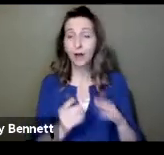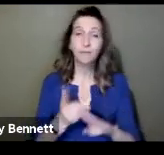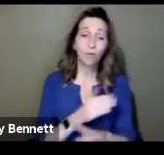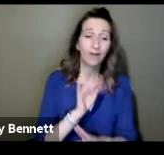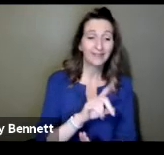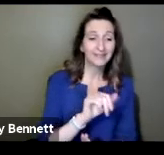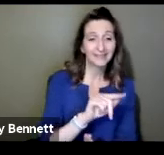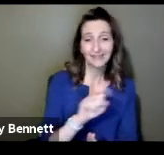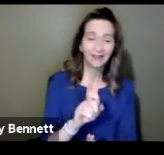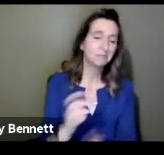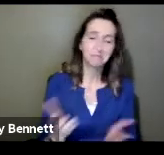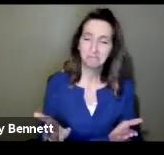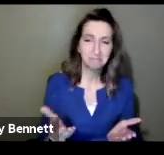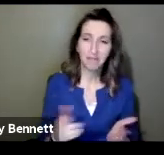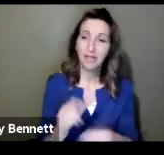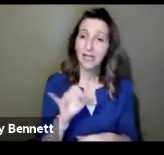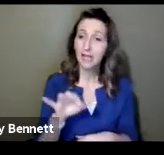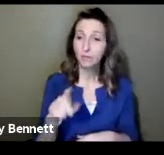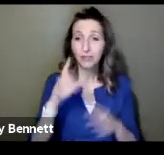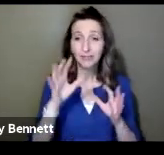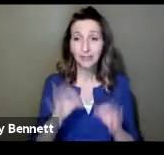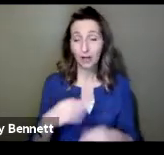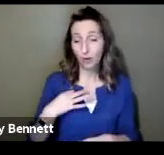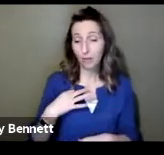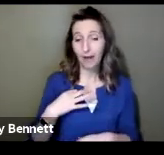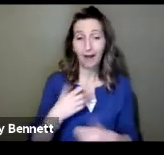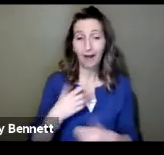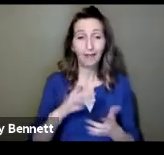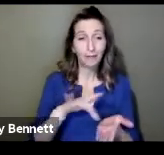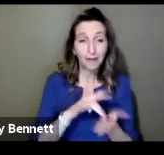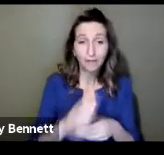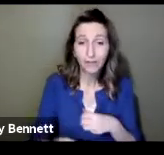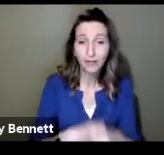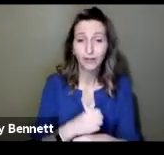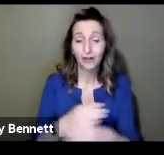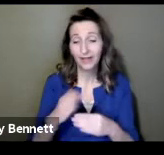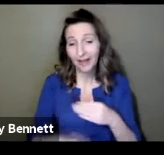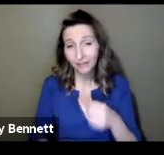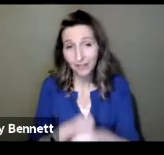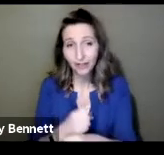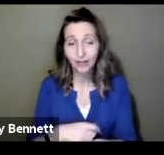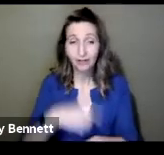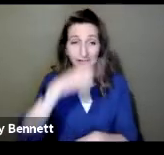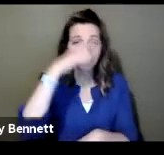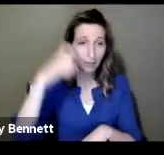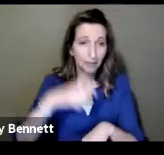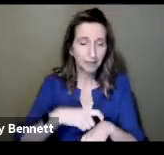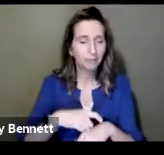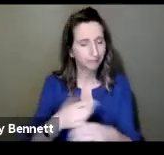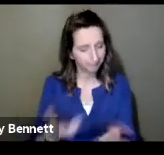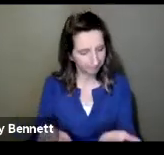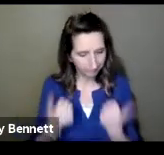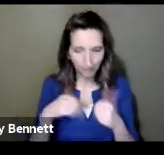of the year, towards the end, apply during the summer, we are open to that. How long is the